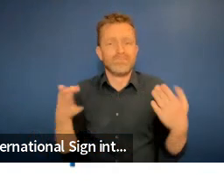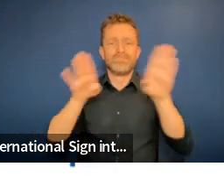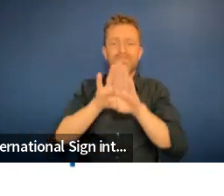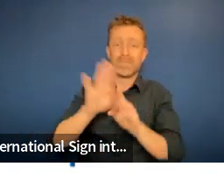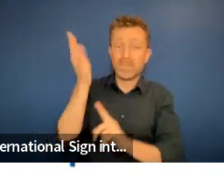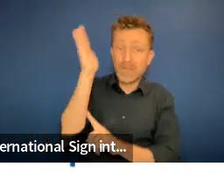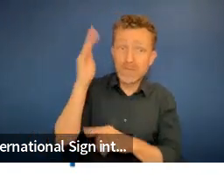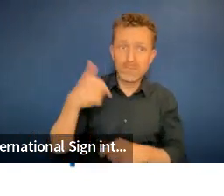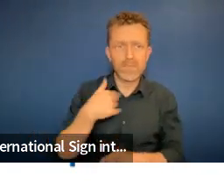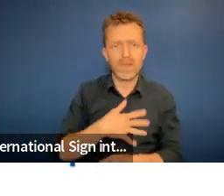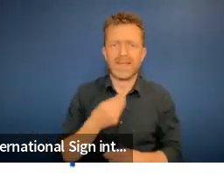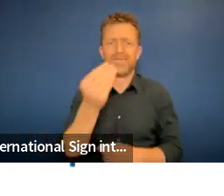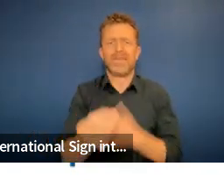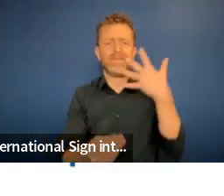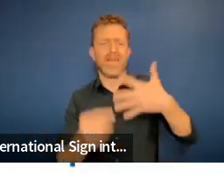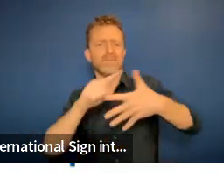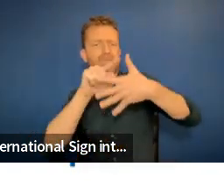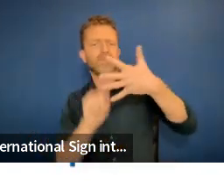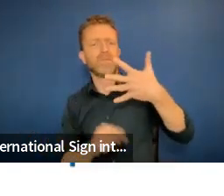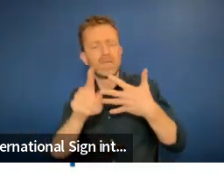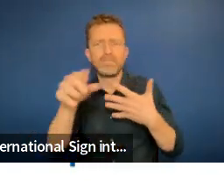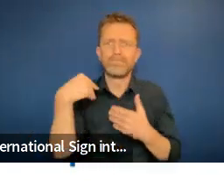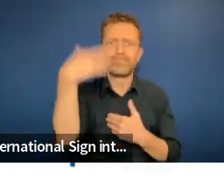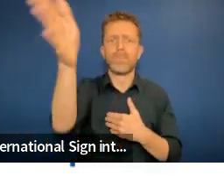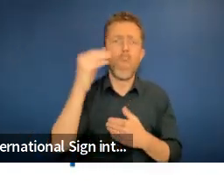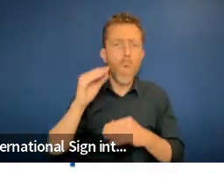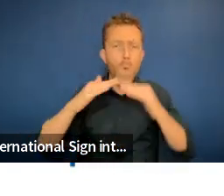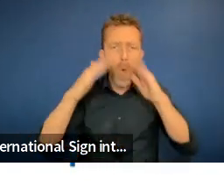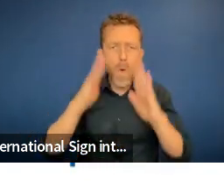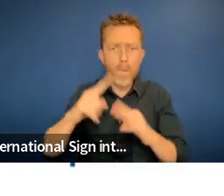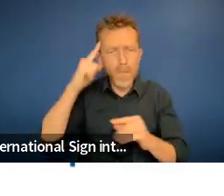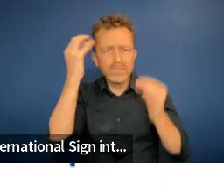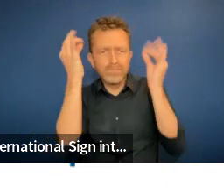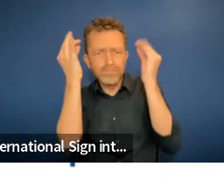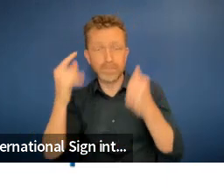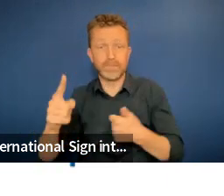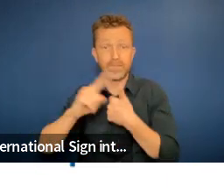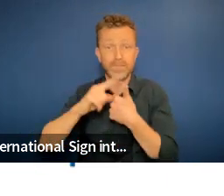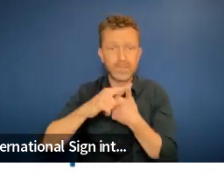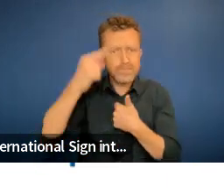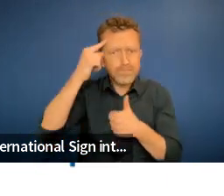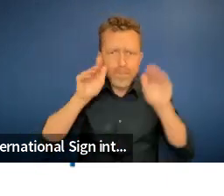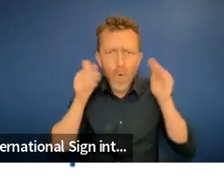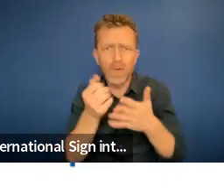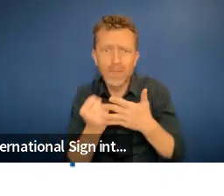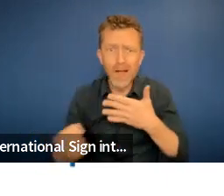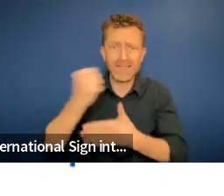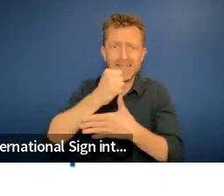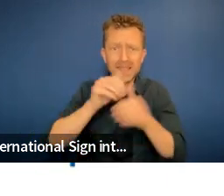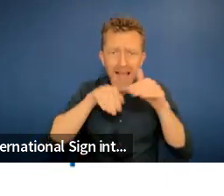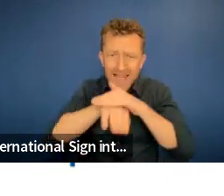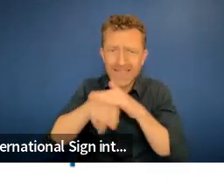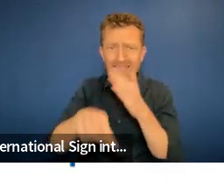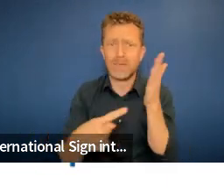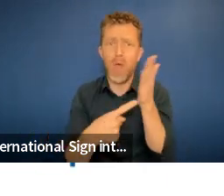it is important that it is done in line with the health and the demographic trends of those countries. Assistive technology needs in the population